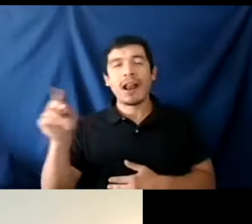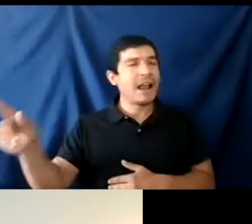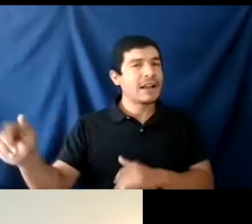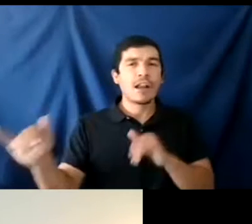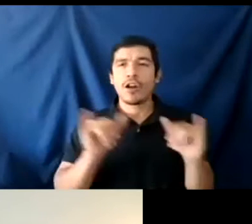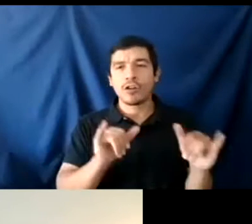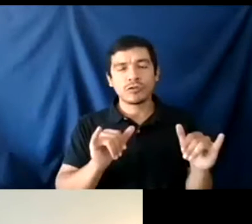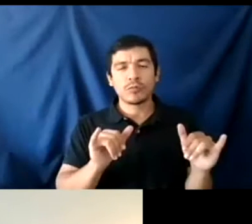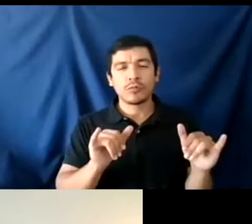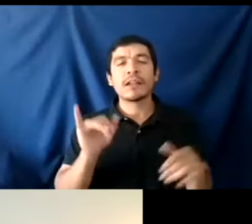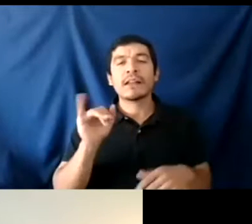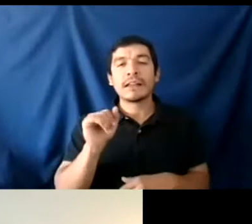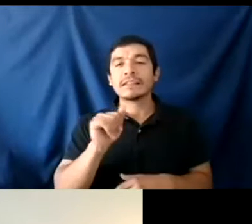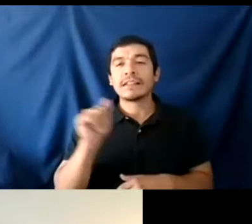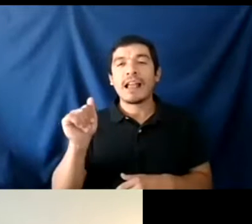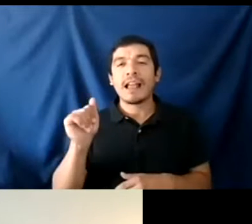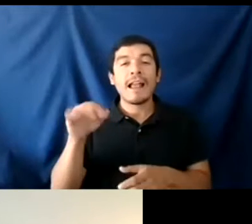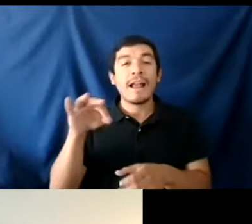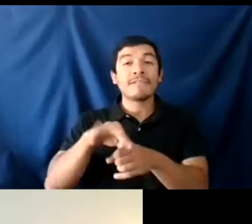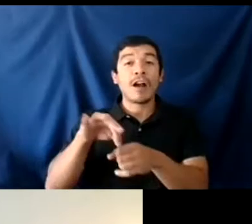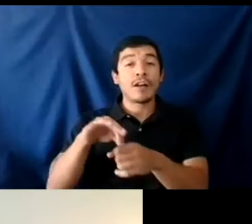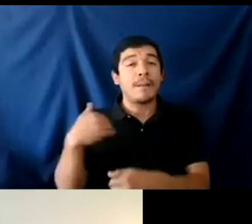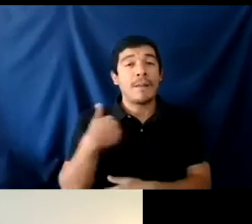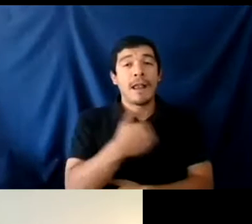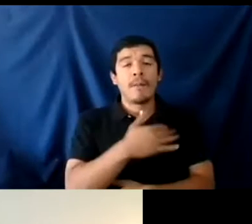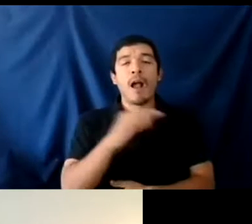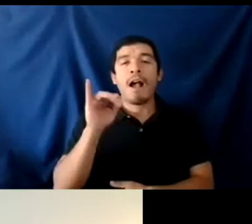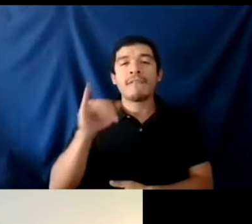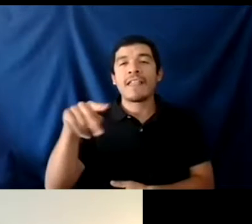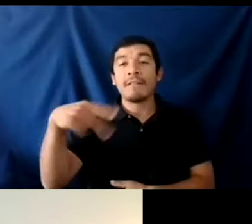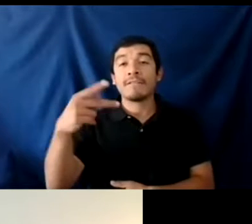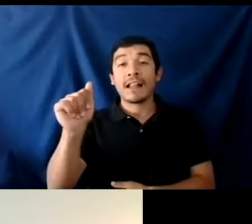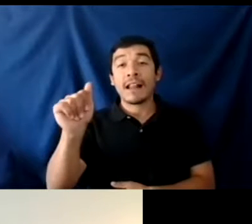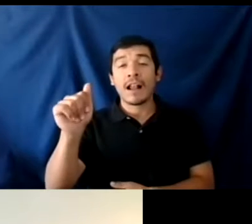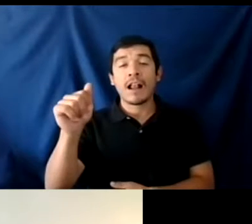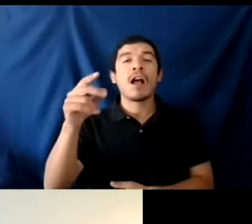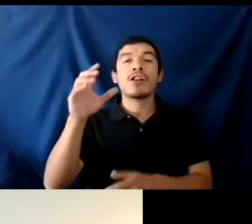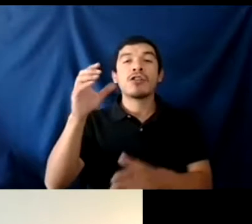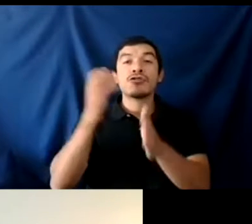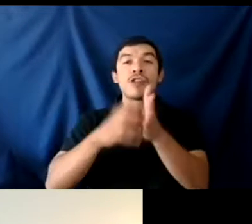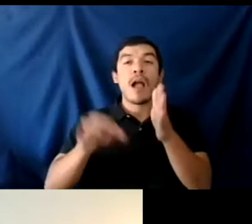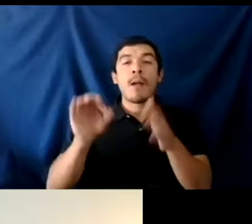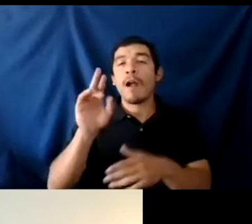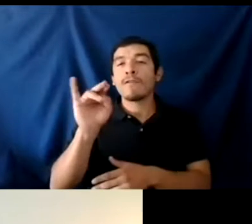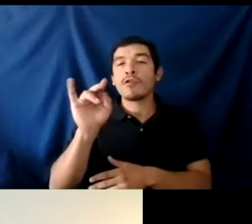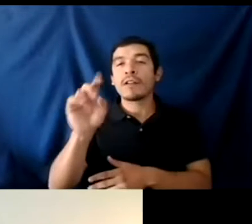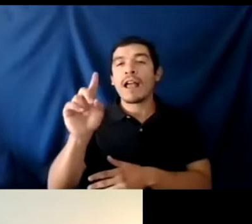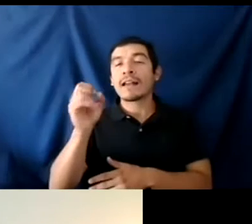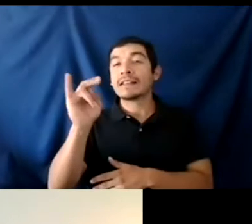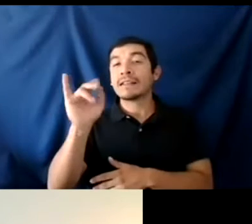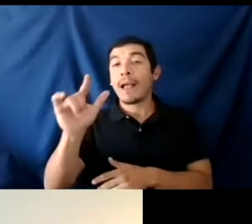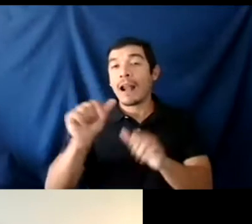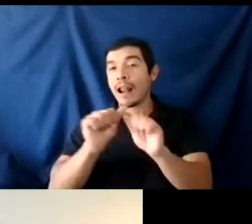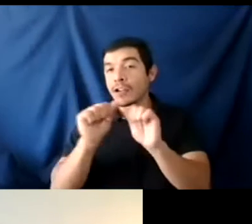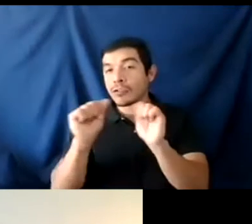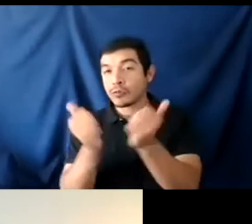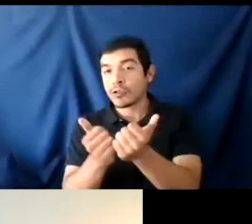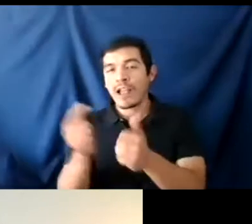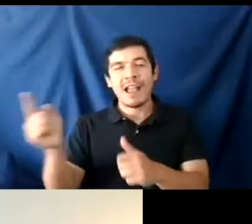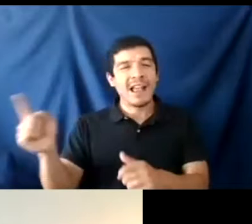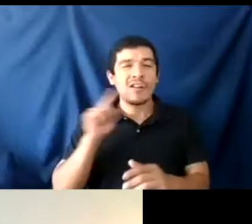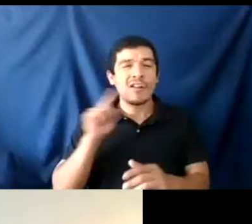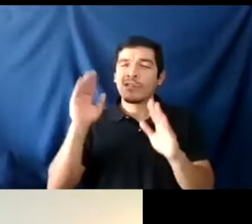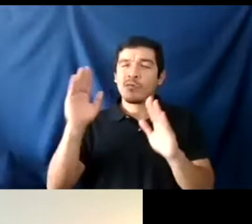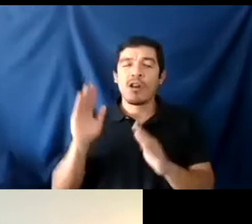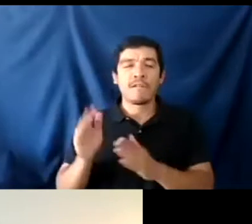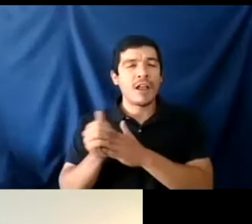also is a founding member of the Philadelphia chapter of United Spinal Association. And he is a magnificent leader,